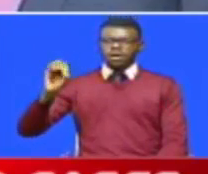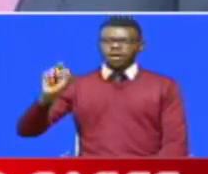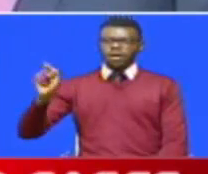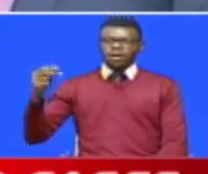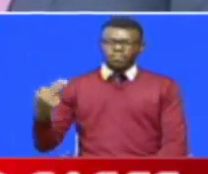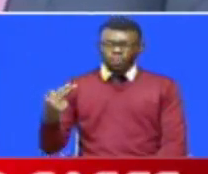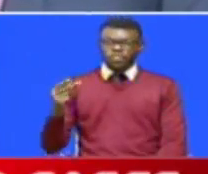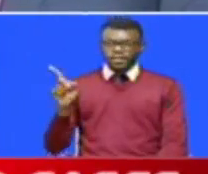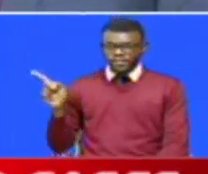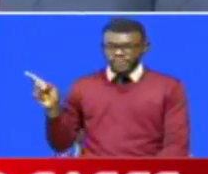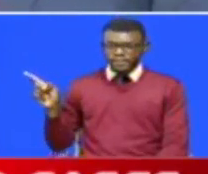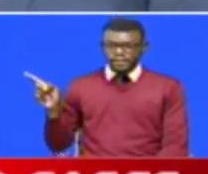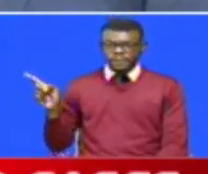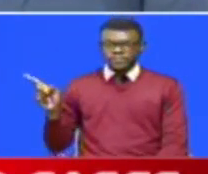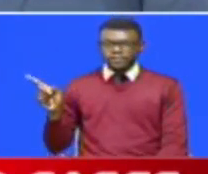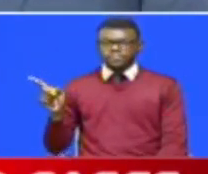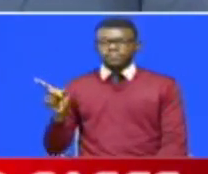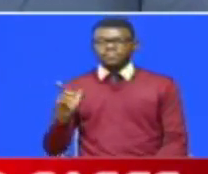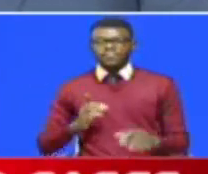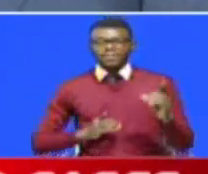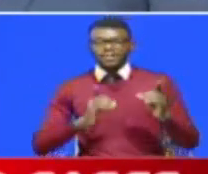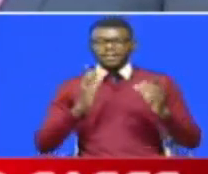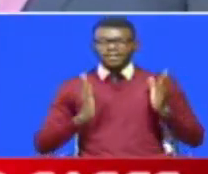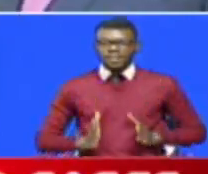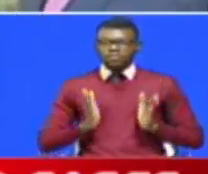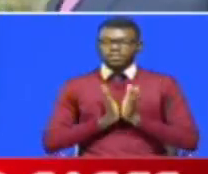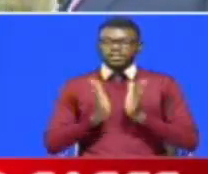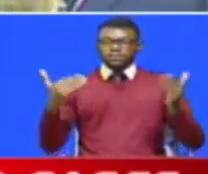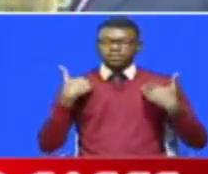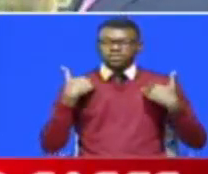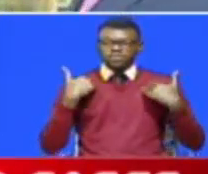Dr. Amoth is Acting Director General of Health in the Republic.